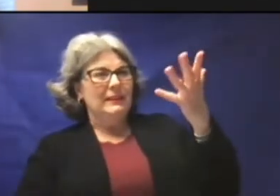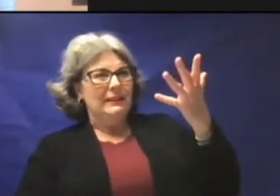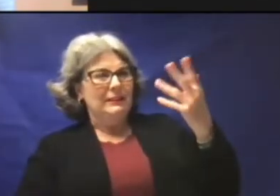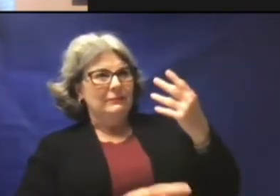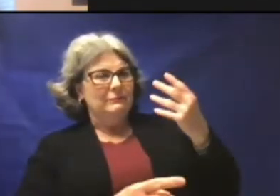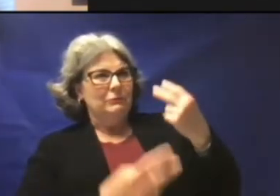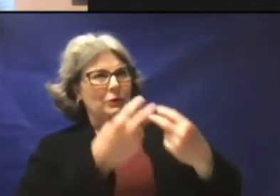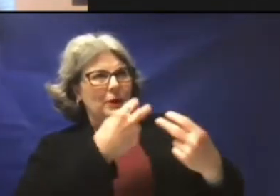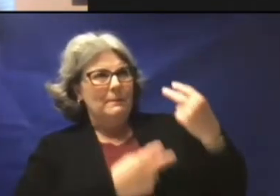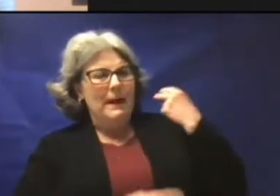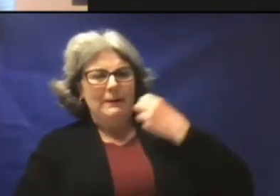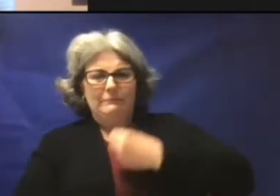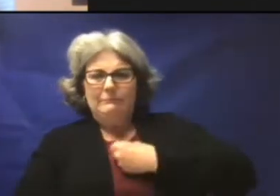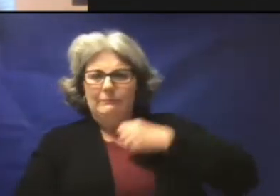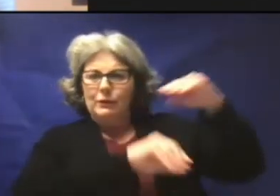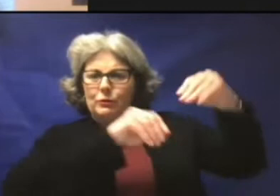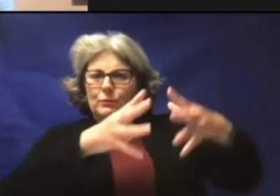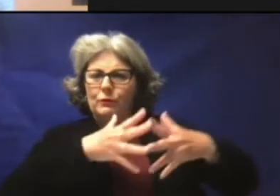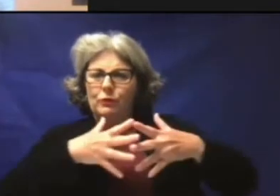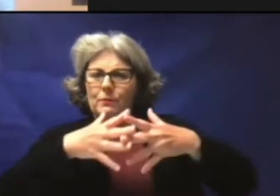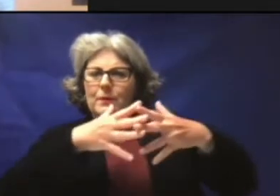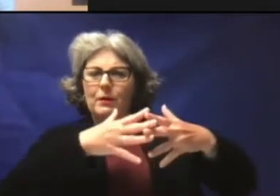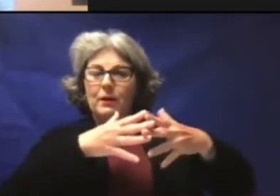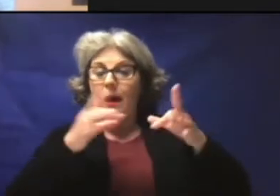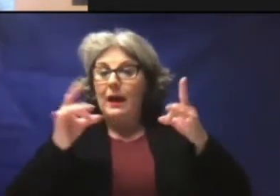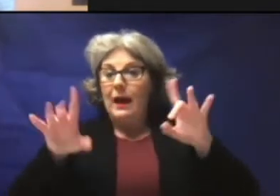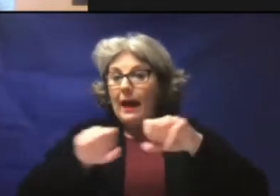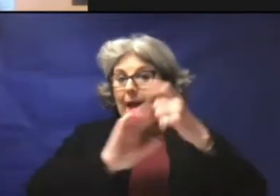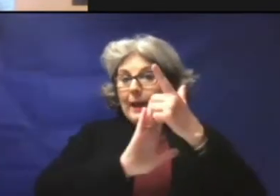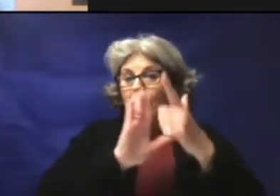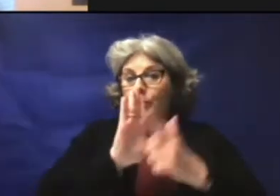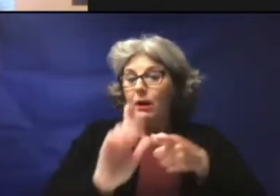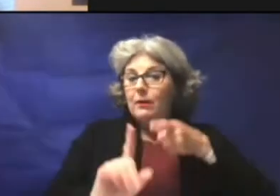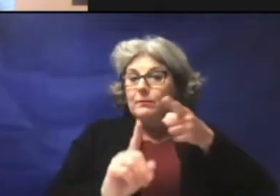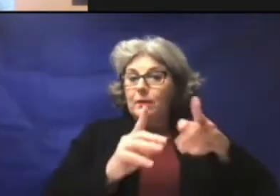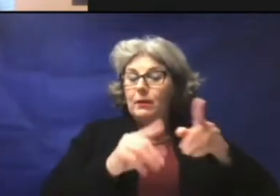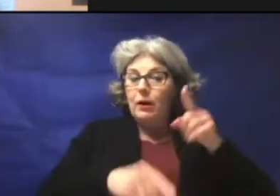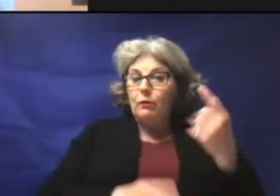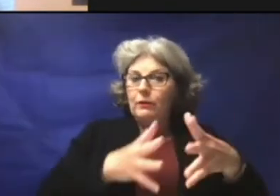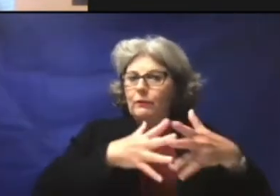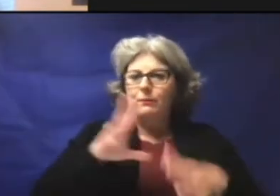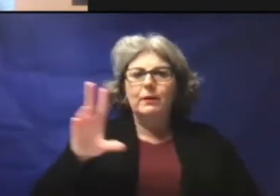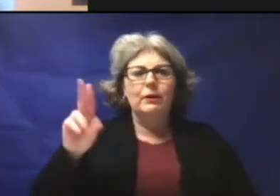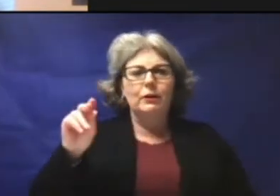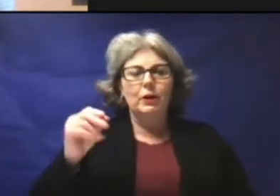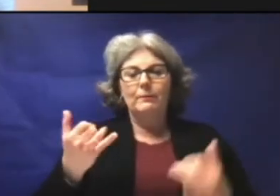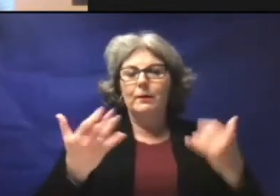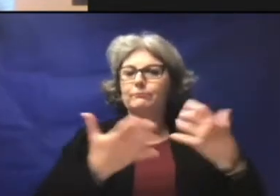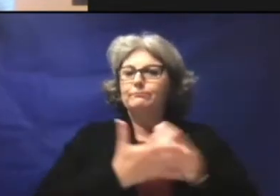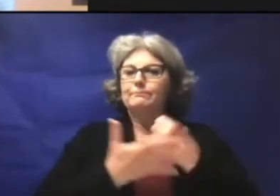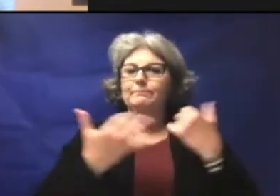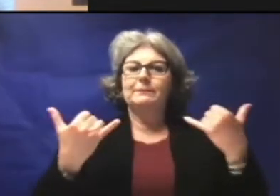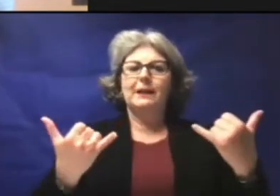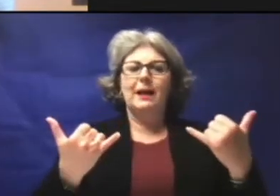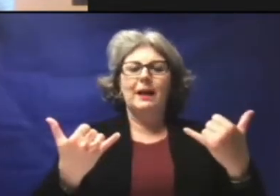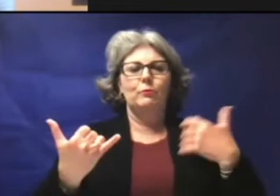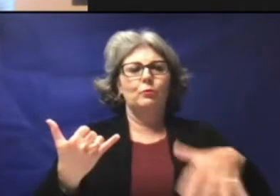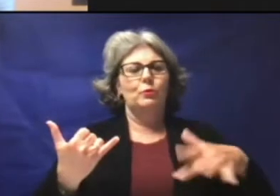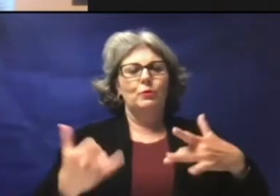immigrating to America? Of course, hate crimes are not centric to America, but especially in this moment, it's hard not to